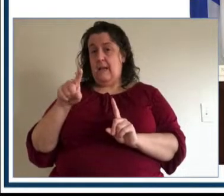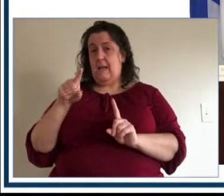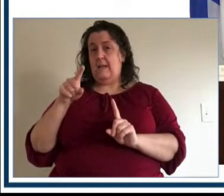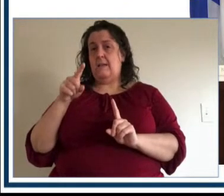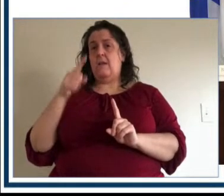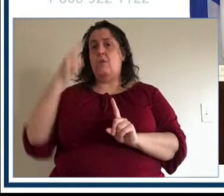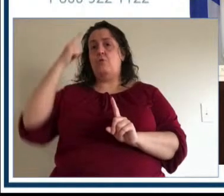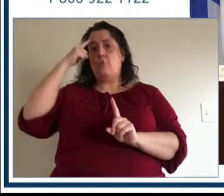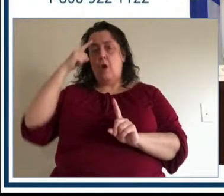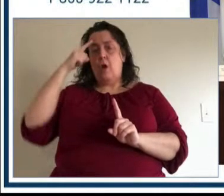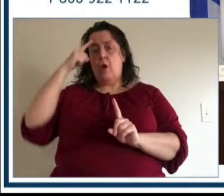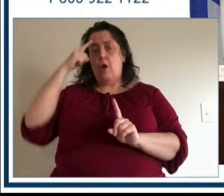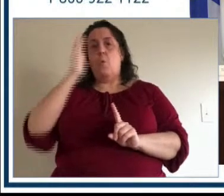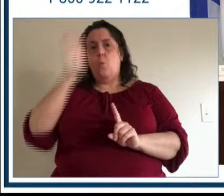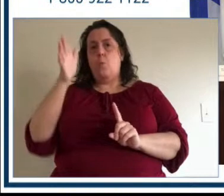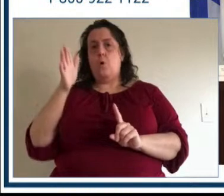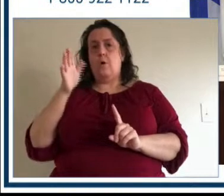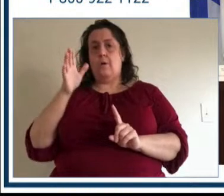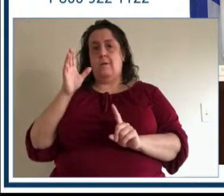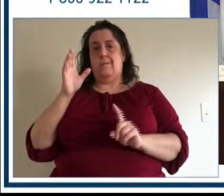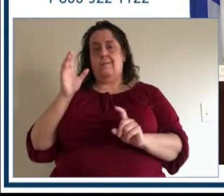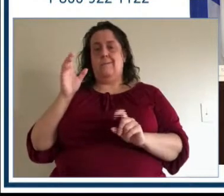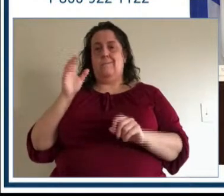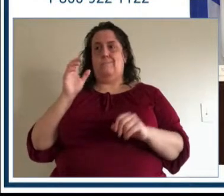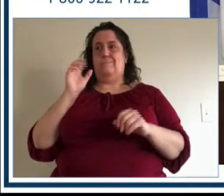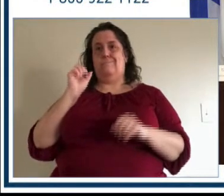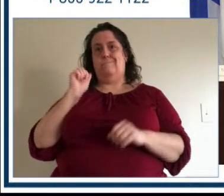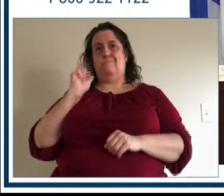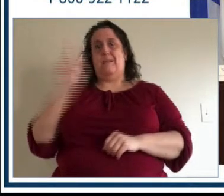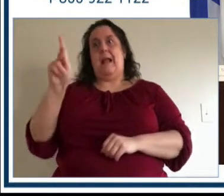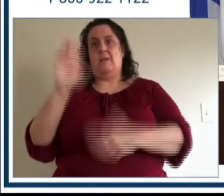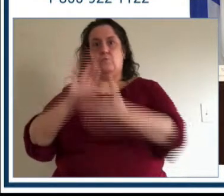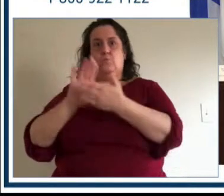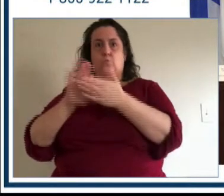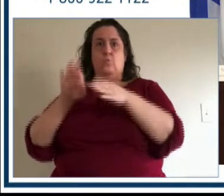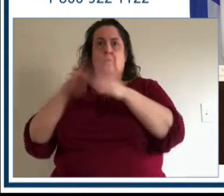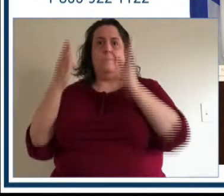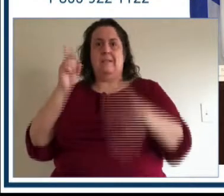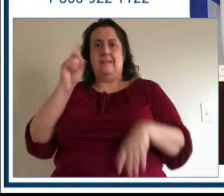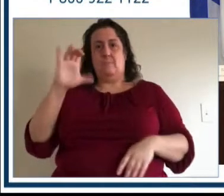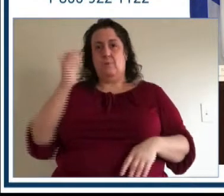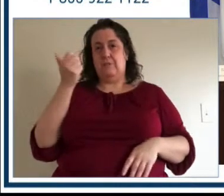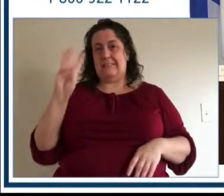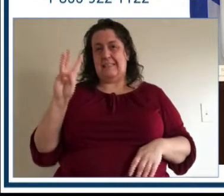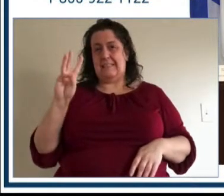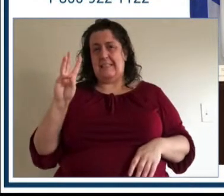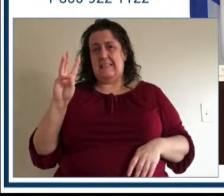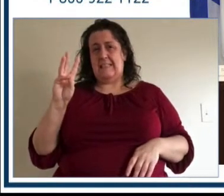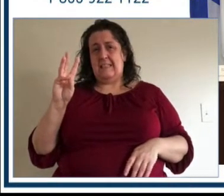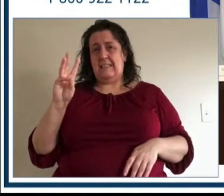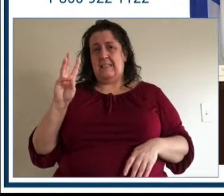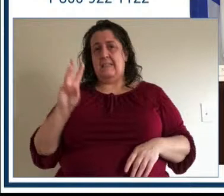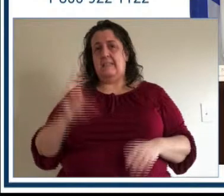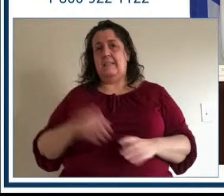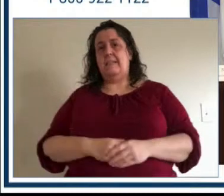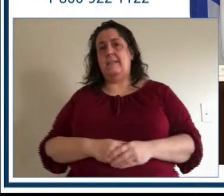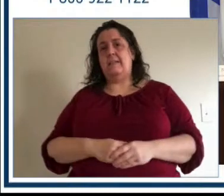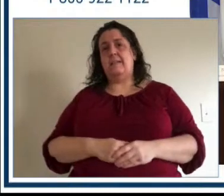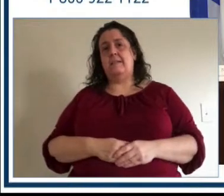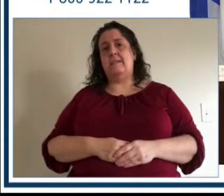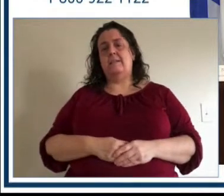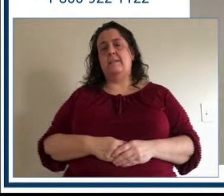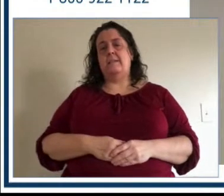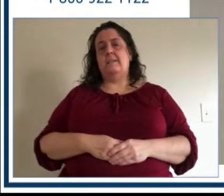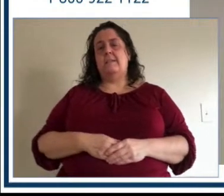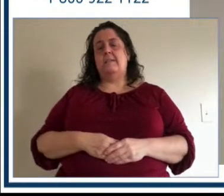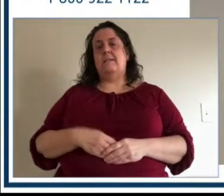date, and if public health is considering just not resuming classes before the new year? So that date is